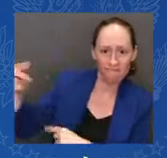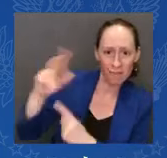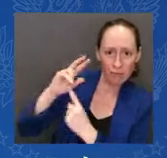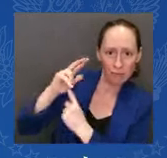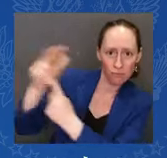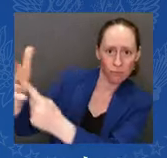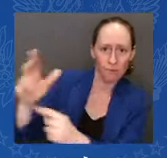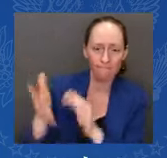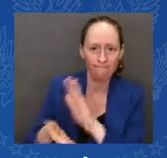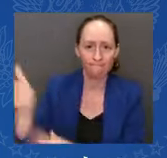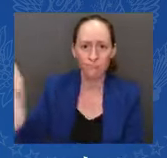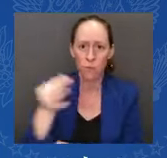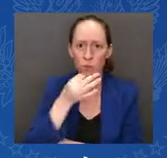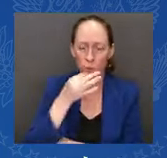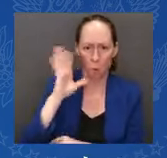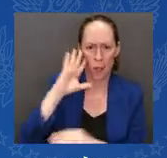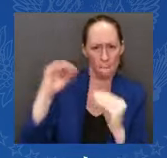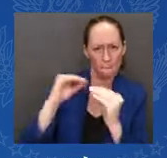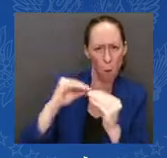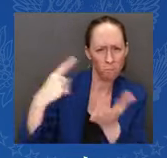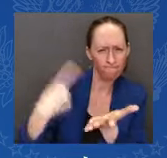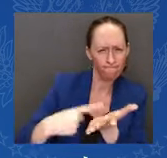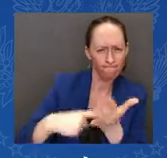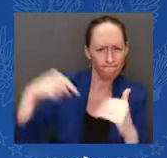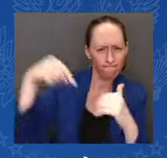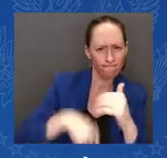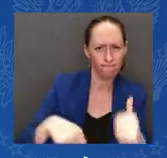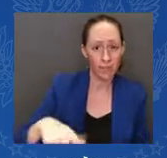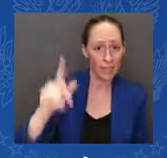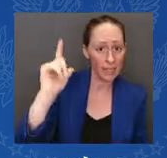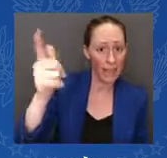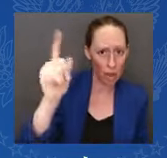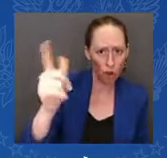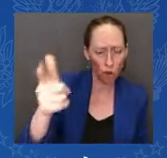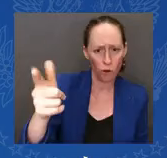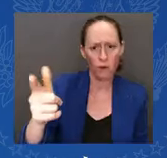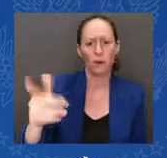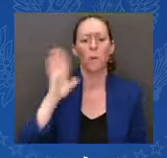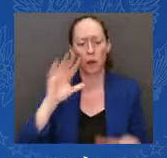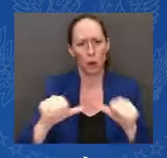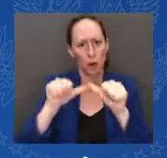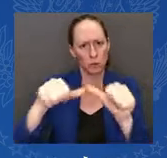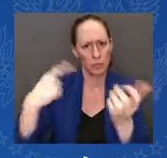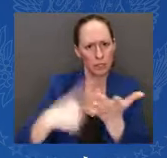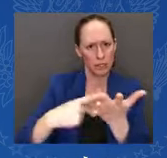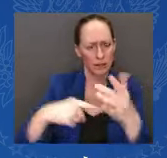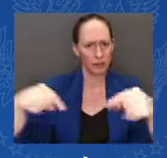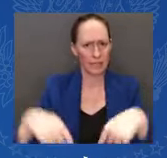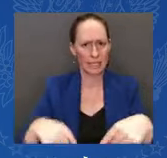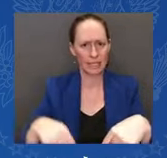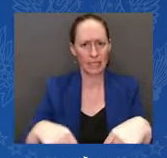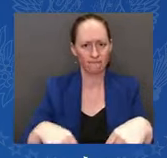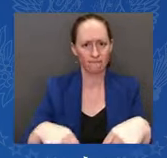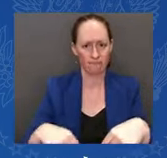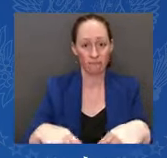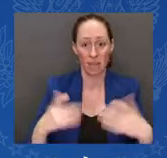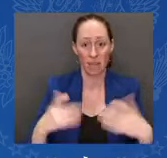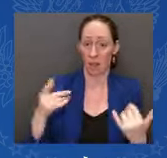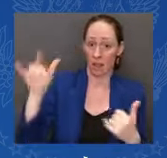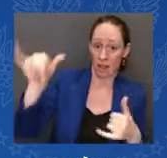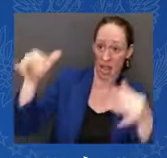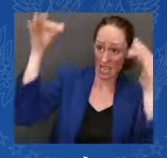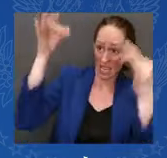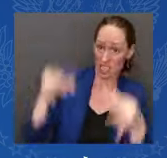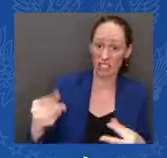But thank you very much, and we're going to have plenty of time to talk about this. But we're not going to let this break us. Thank you. President Biden, the Congressional Black Caucus said